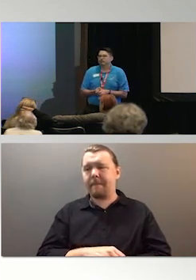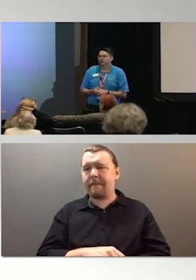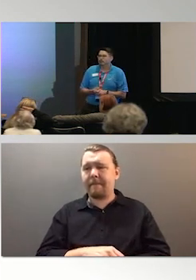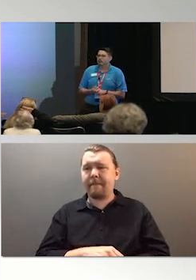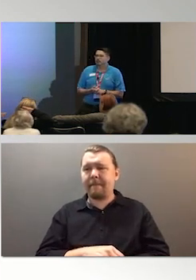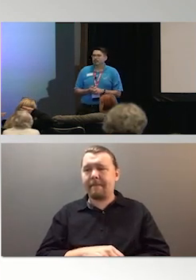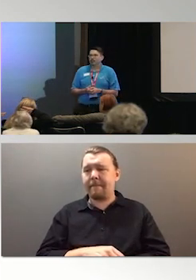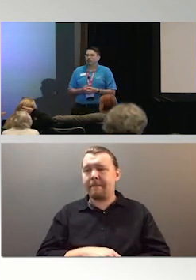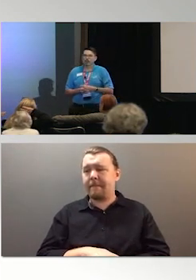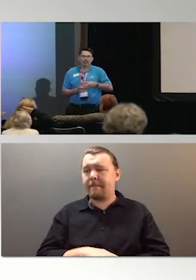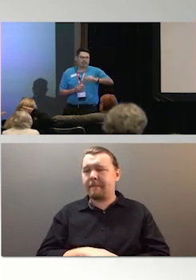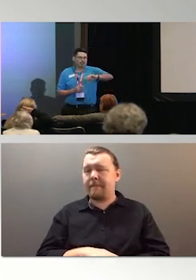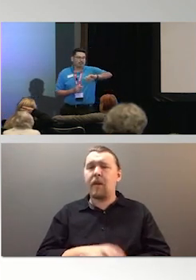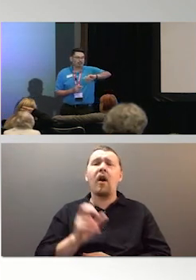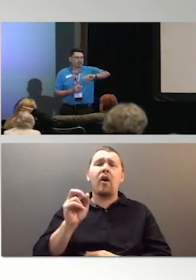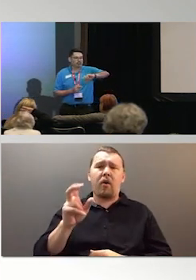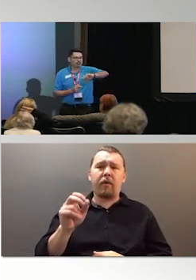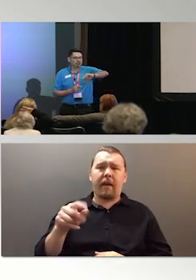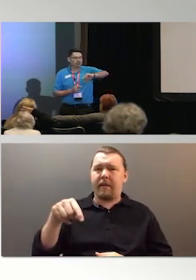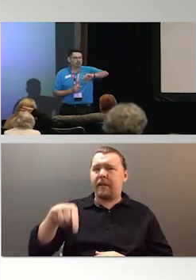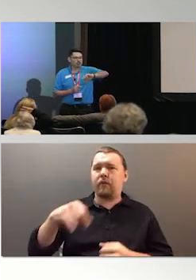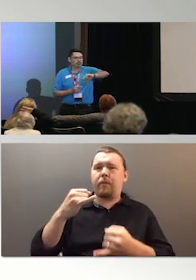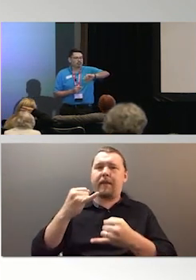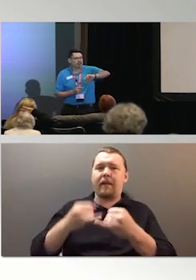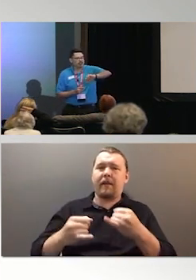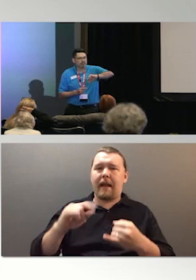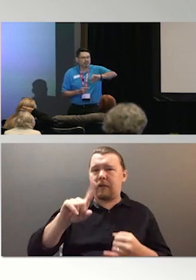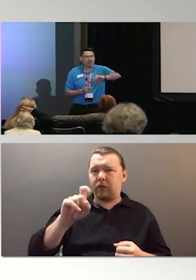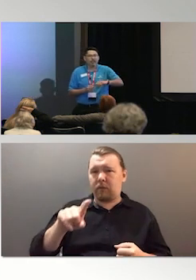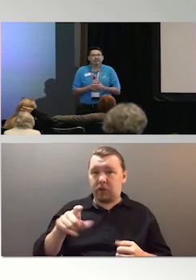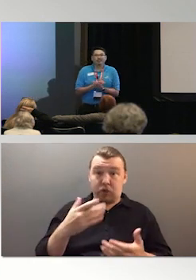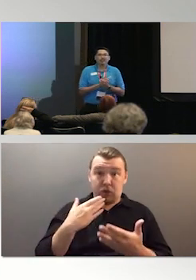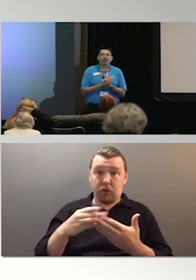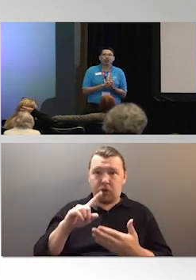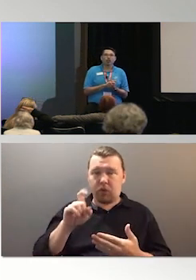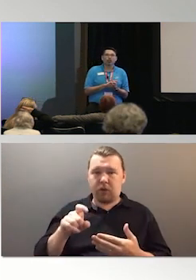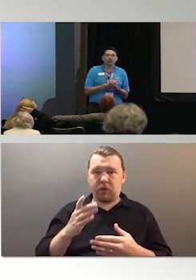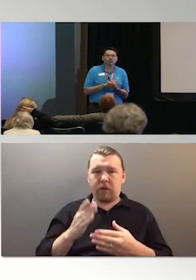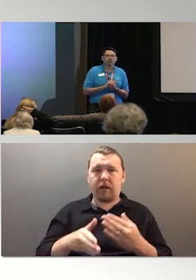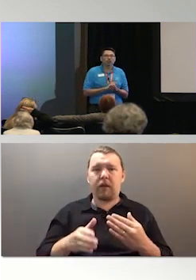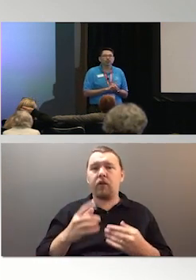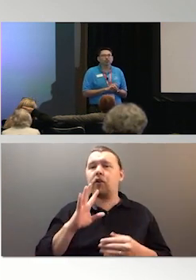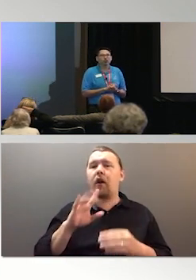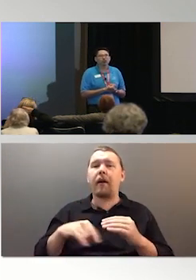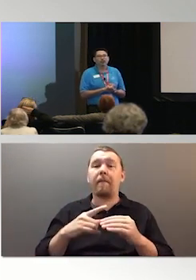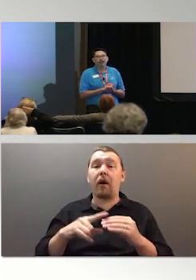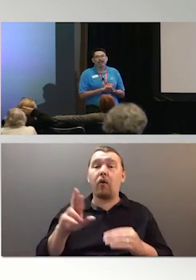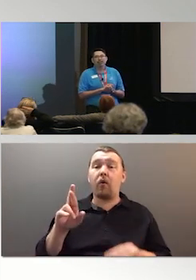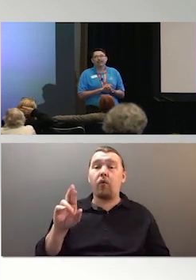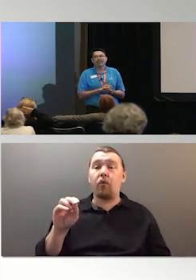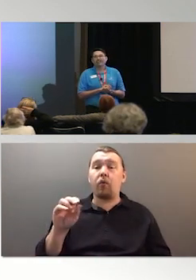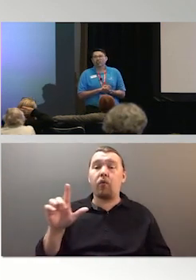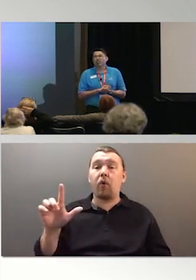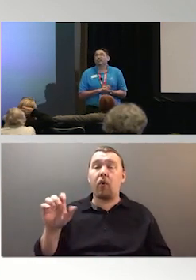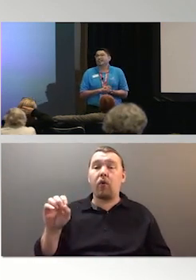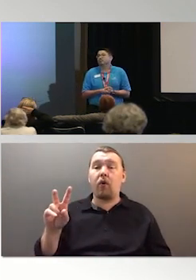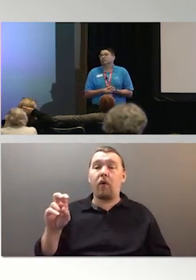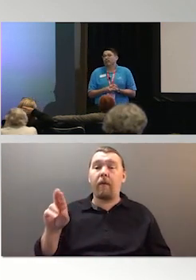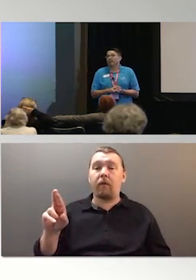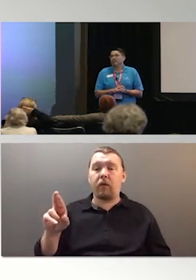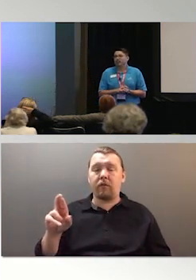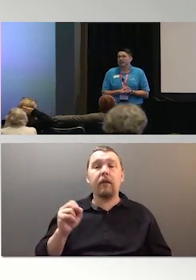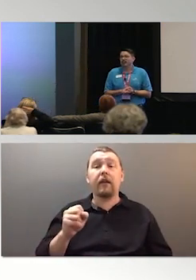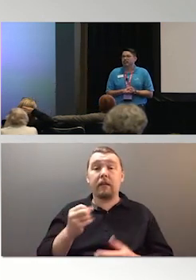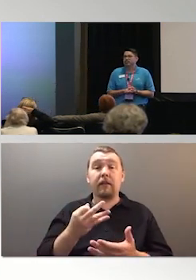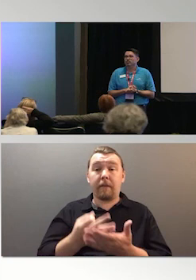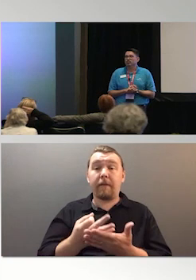or retirement? Okay, we're going to end on this question. This is a good question to end on. Talking about rollovers. So able accounts are financial